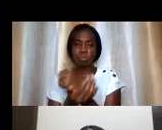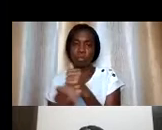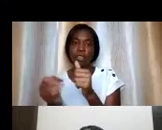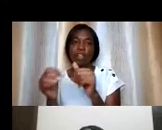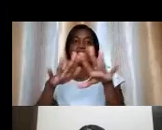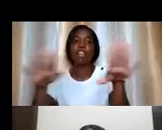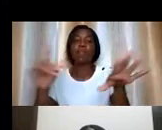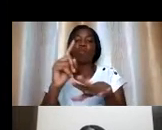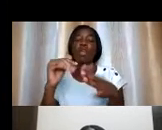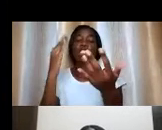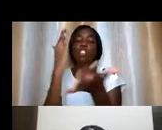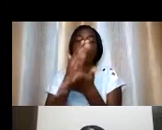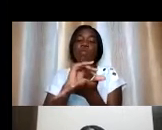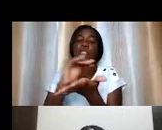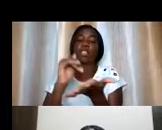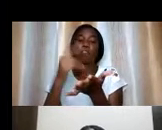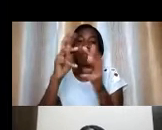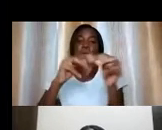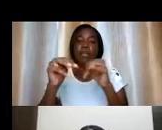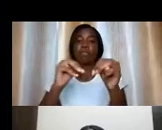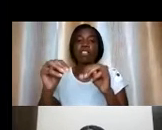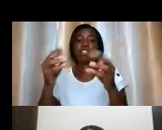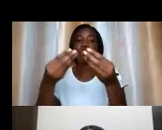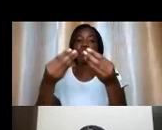your management solutions. Our